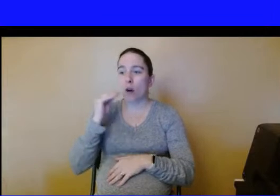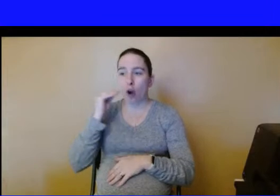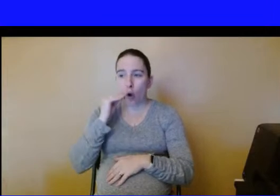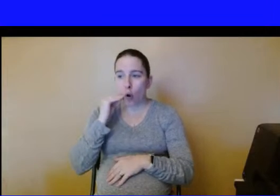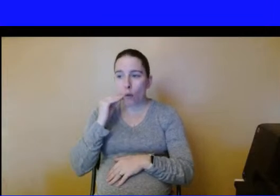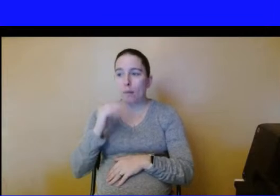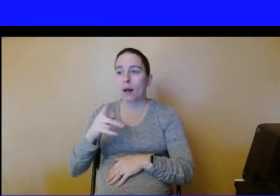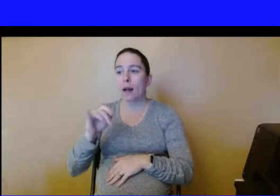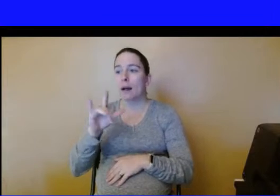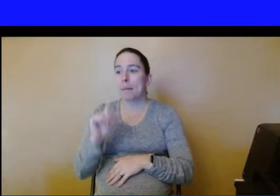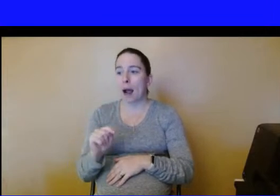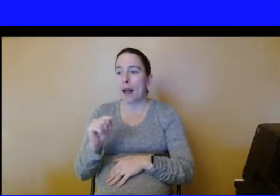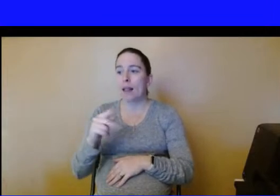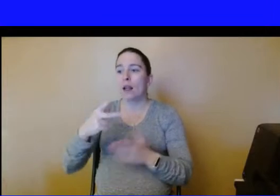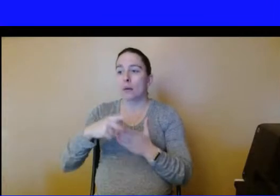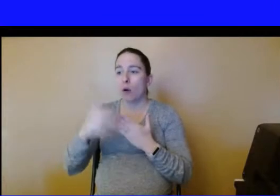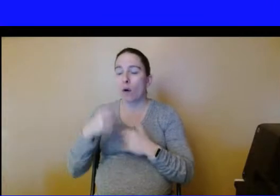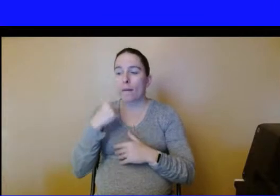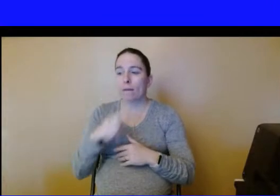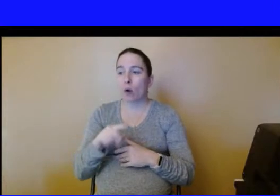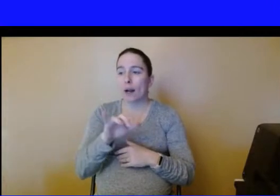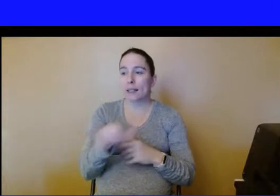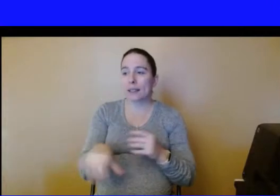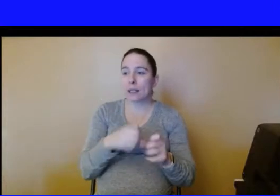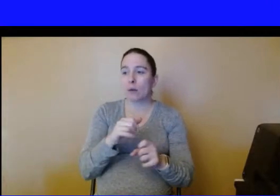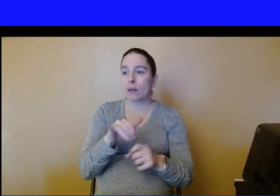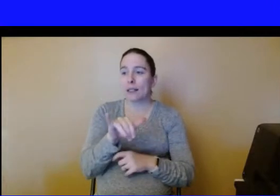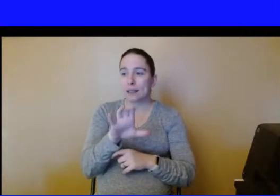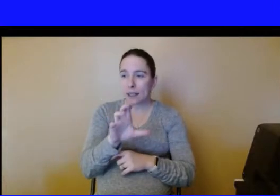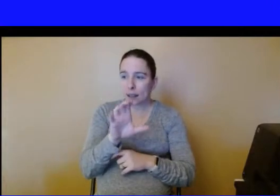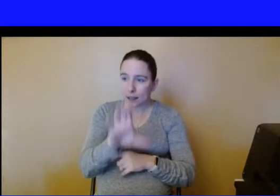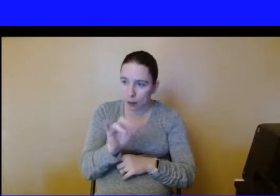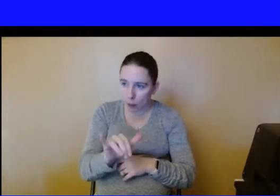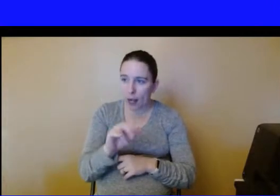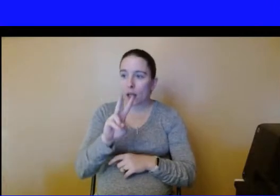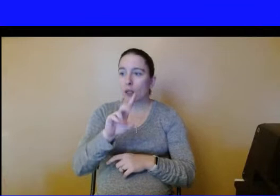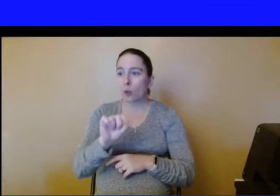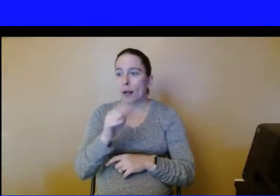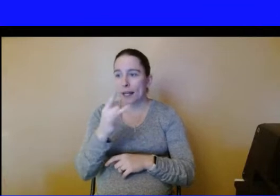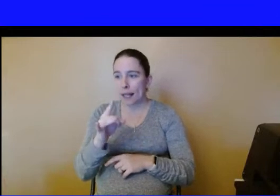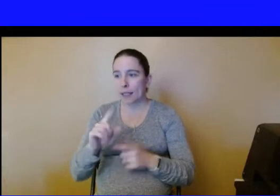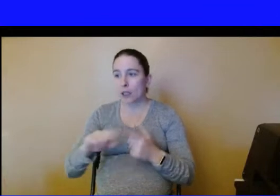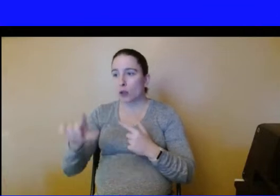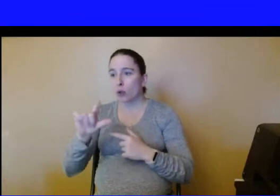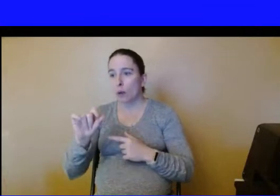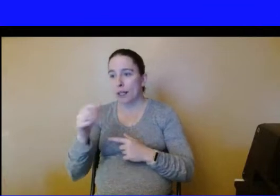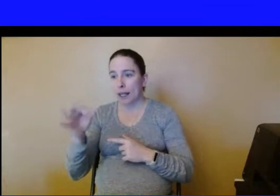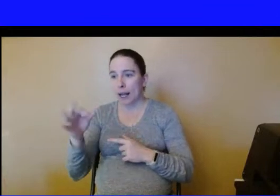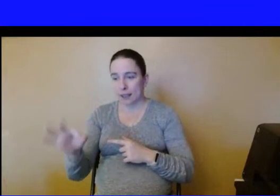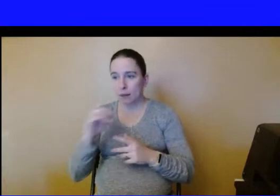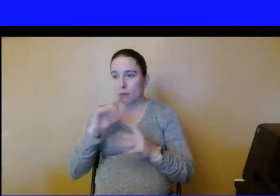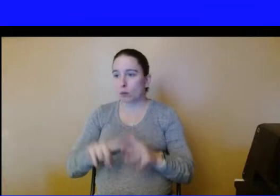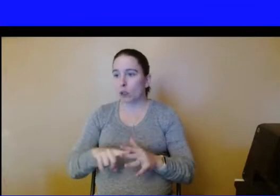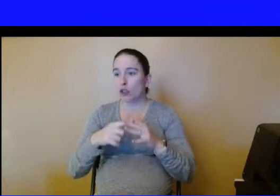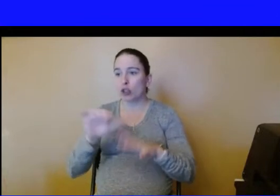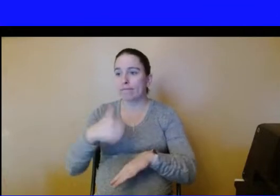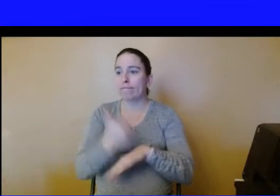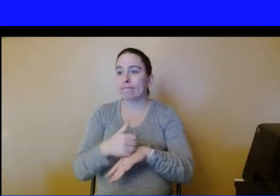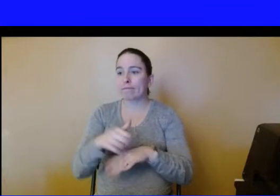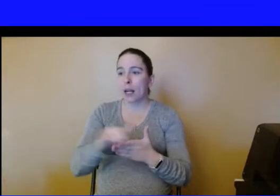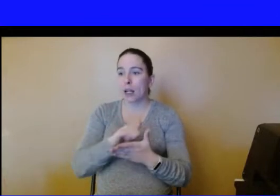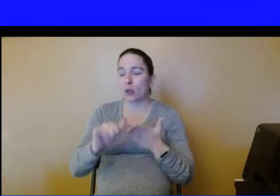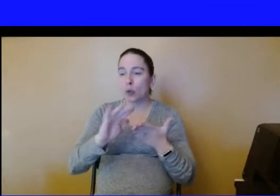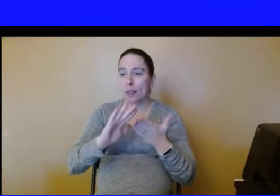health home, an independent practice association, IPA, and an innovations hub which develops and incubates